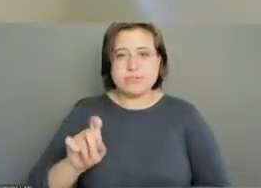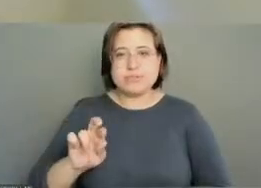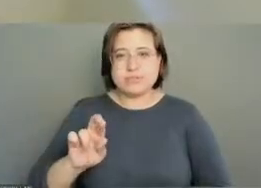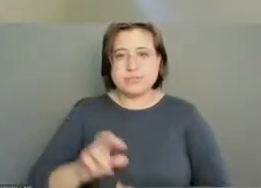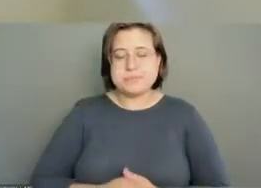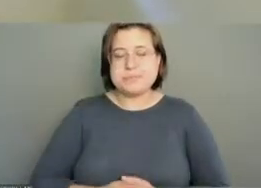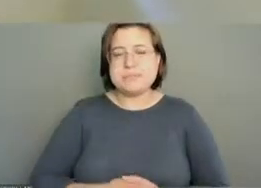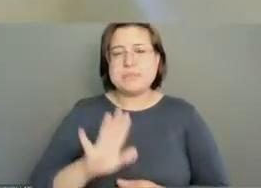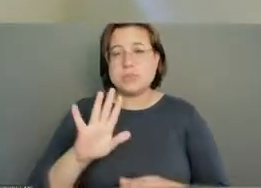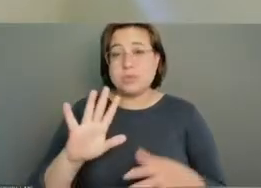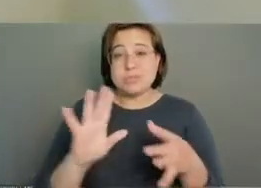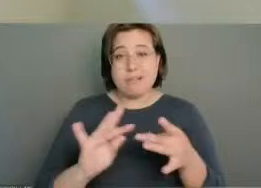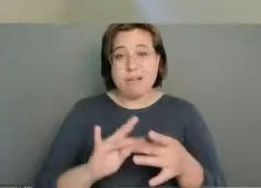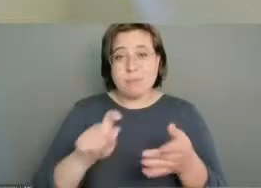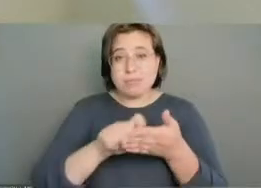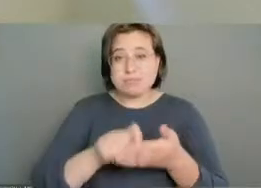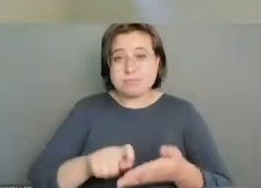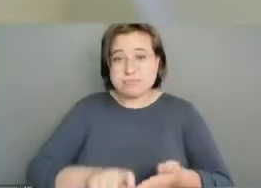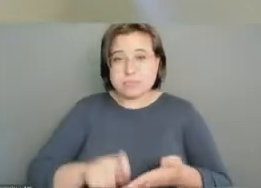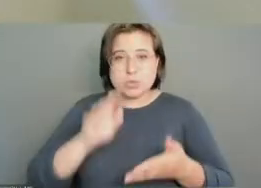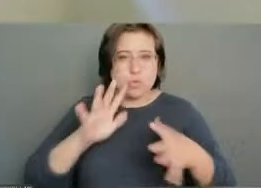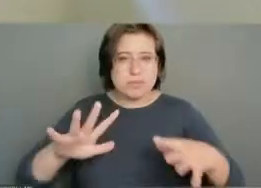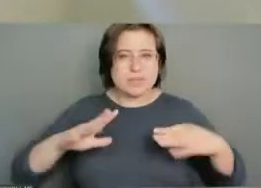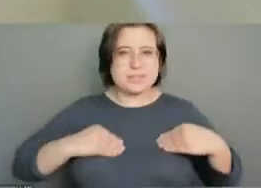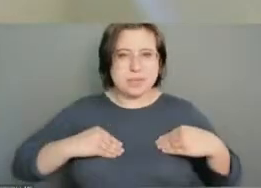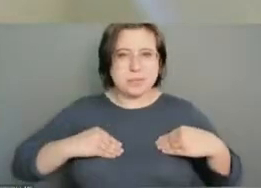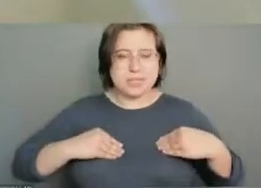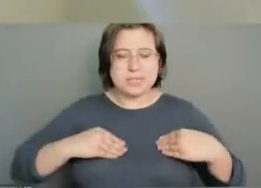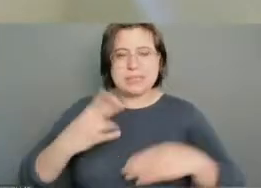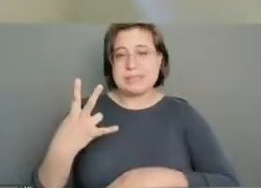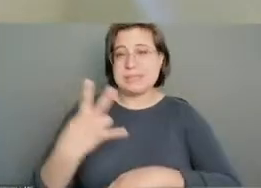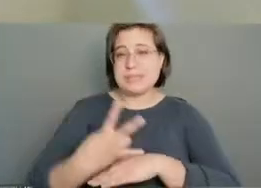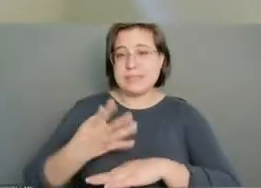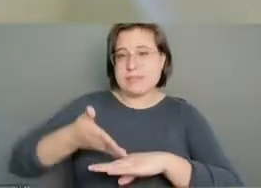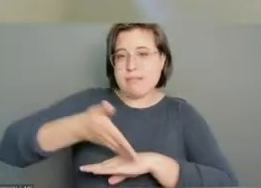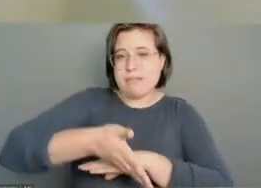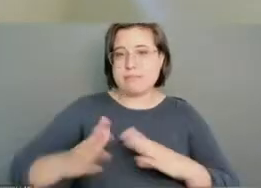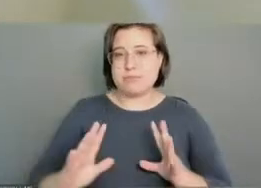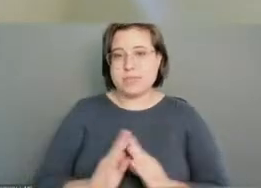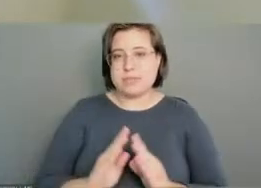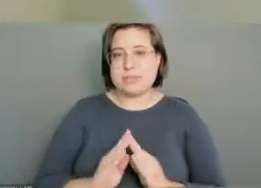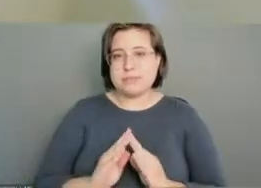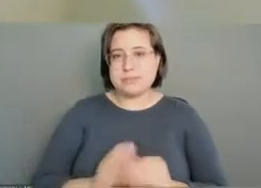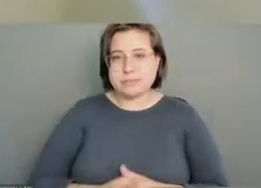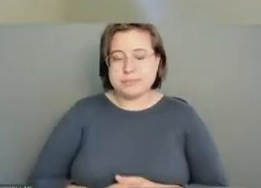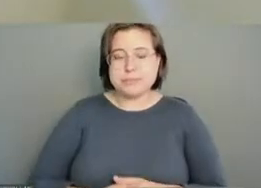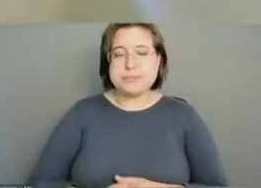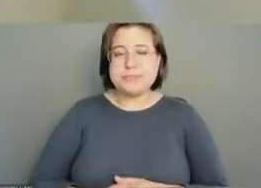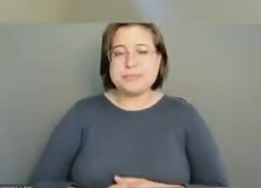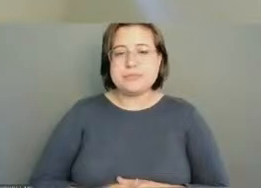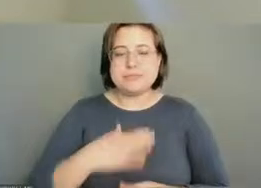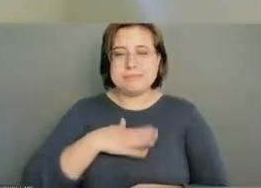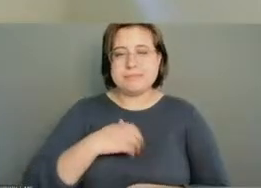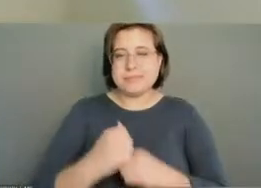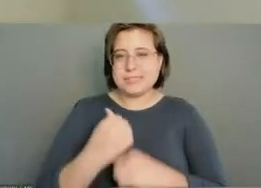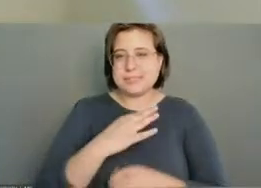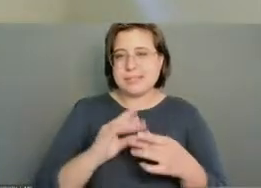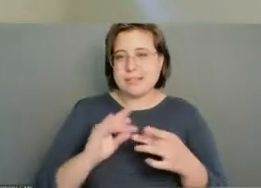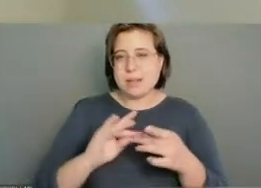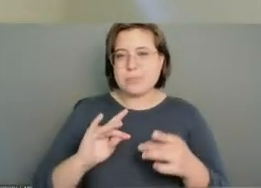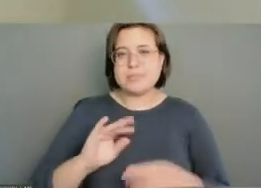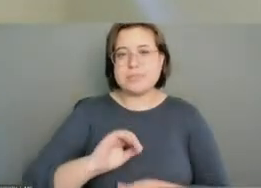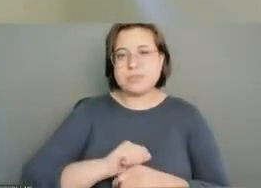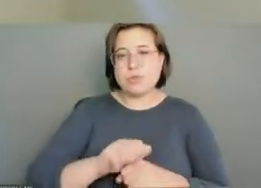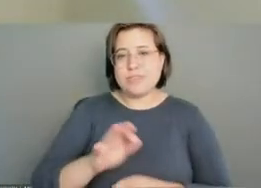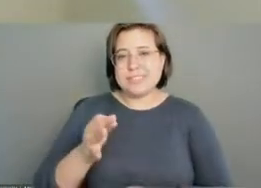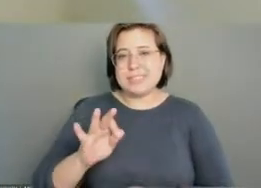will be accepted up to 7 days after the meeting. Please send comments to COVID-19